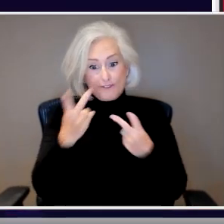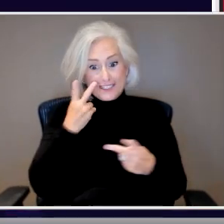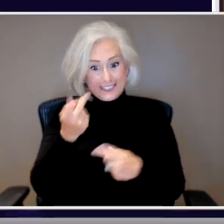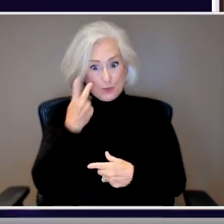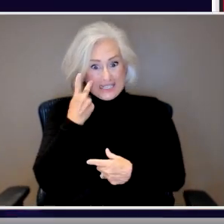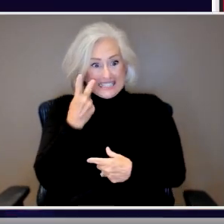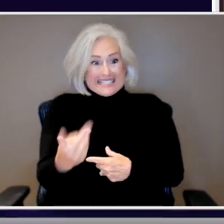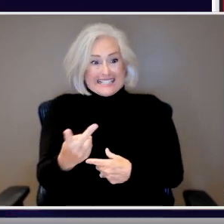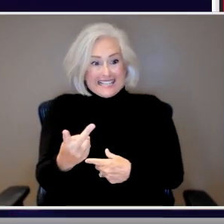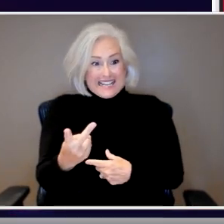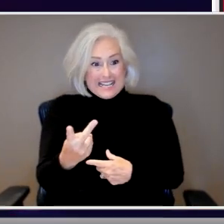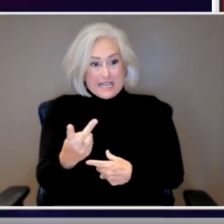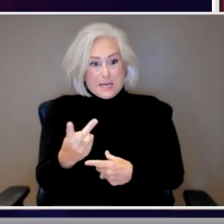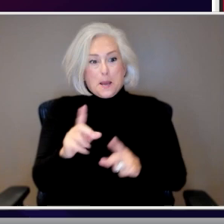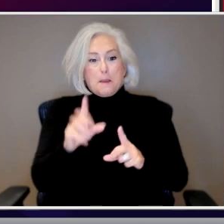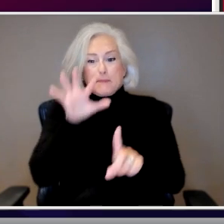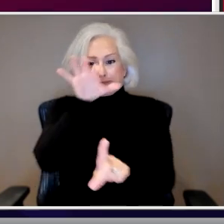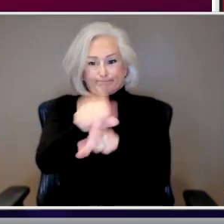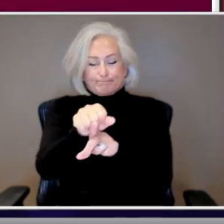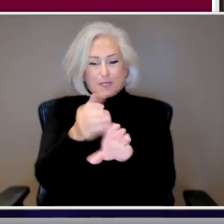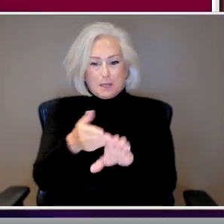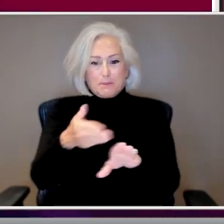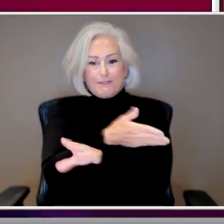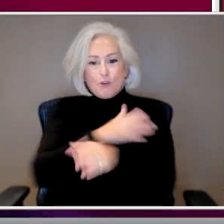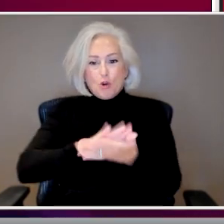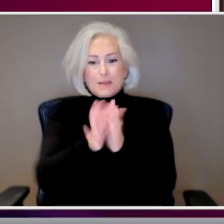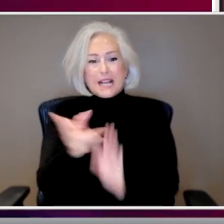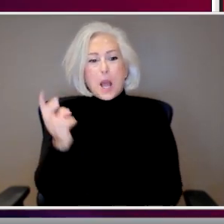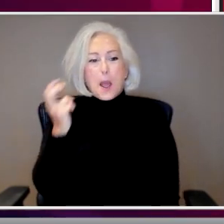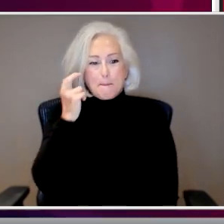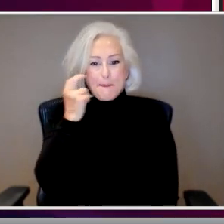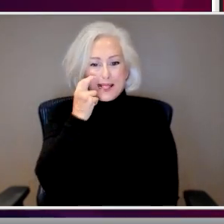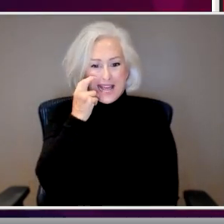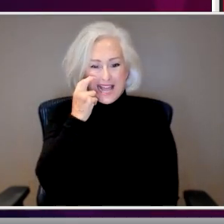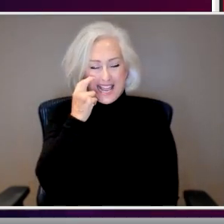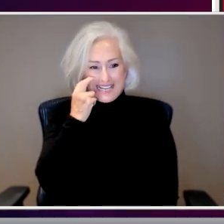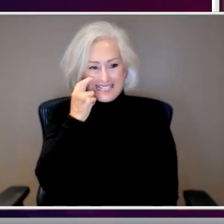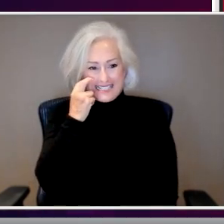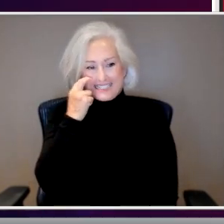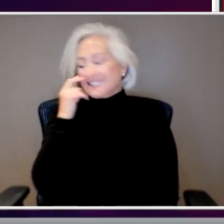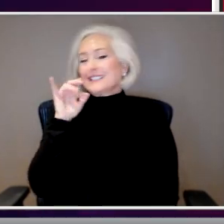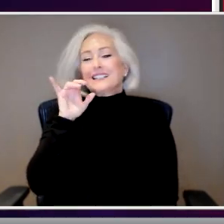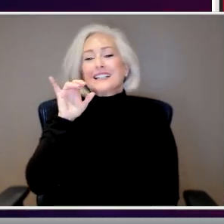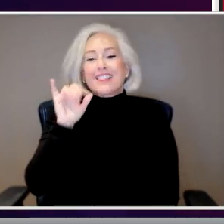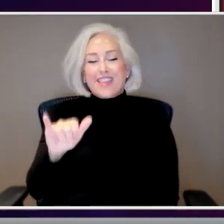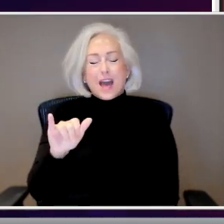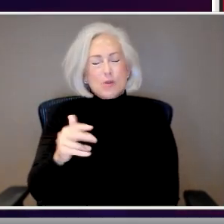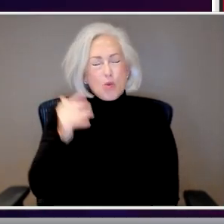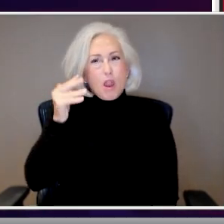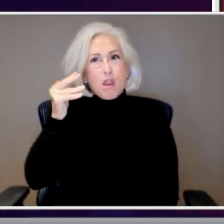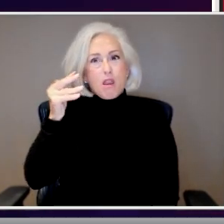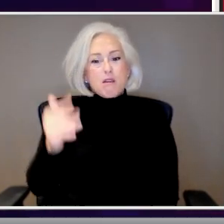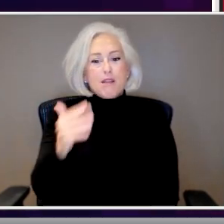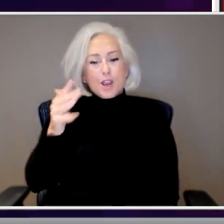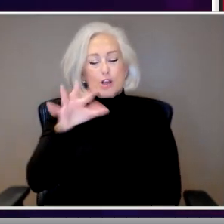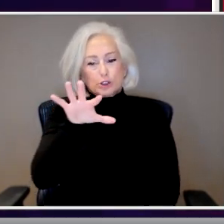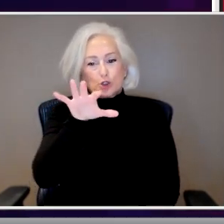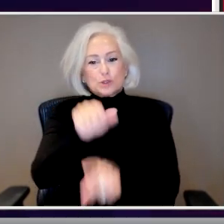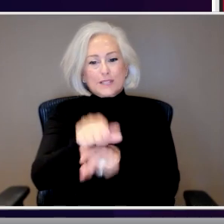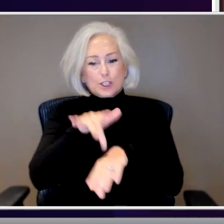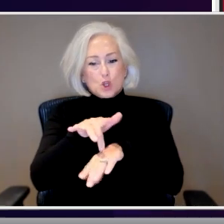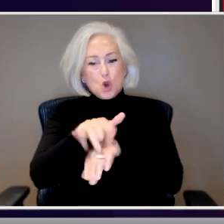I go blind. So that was the really very rare to see or catch earlier. Maybe I